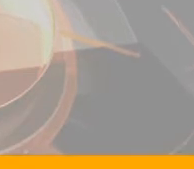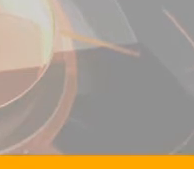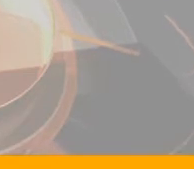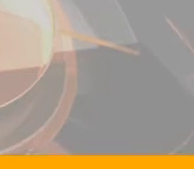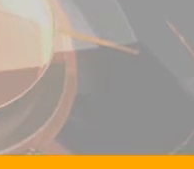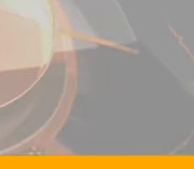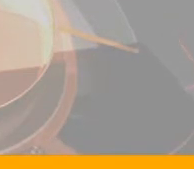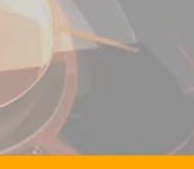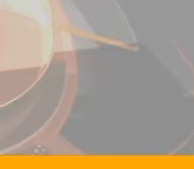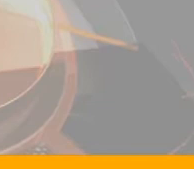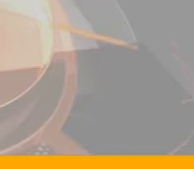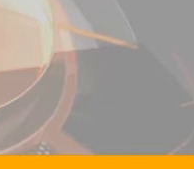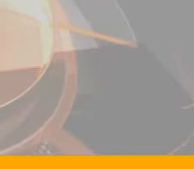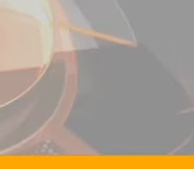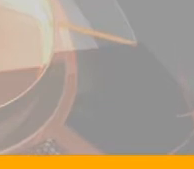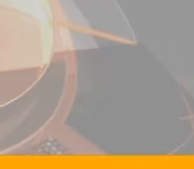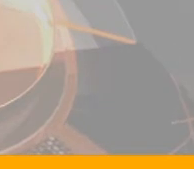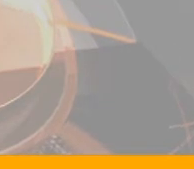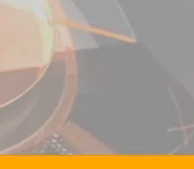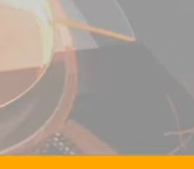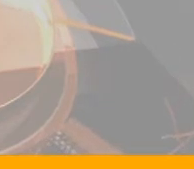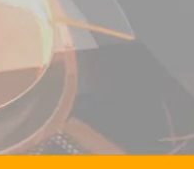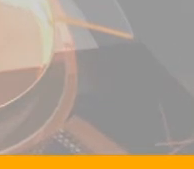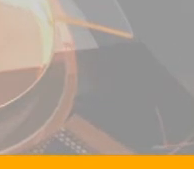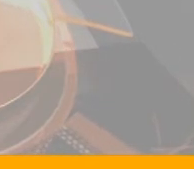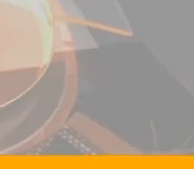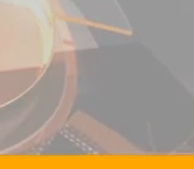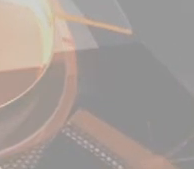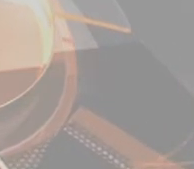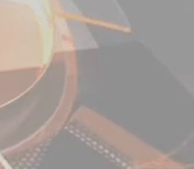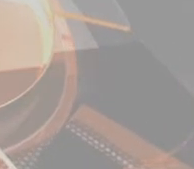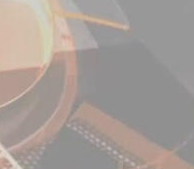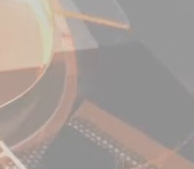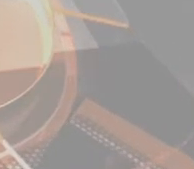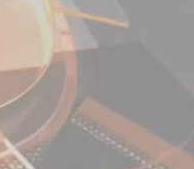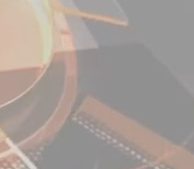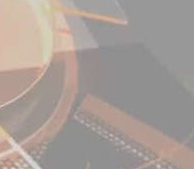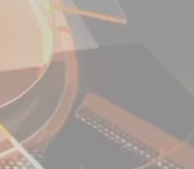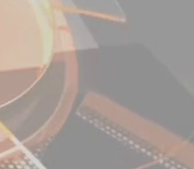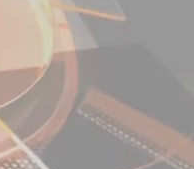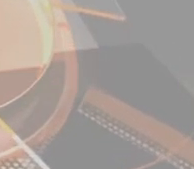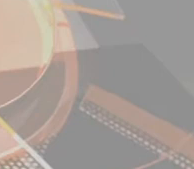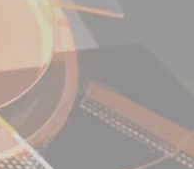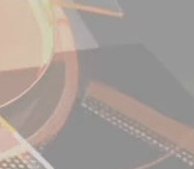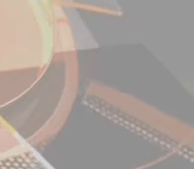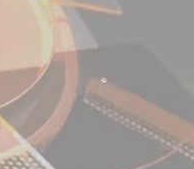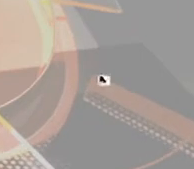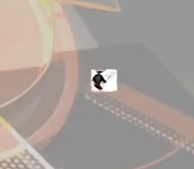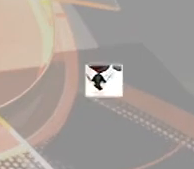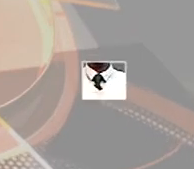it. The Parliamentary Forum on Climate Change has asked government to provide a budget to address the